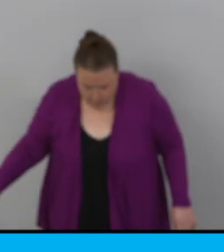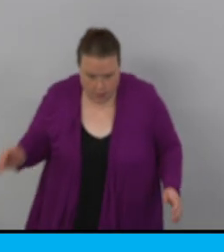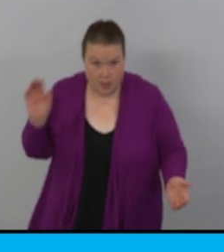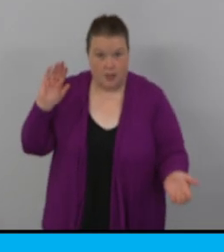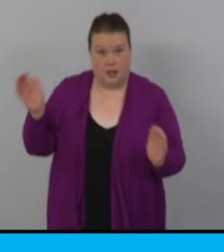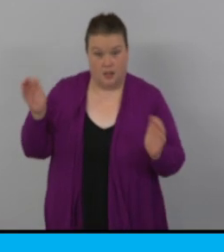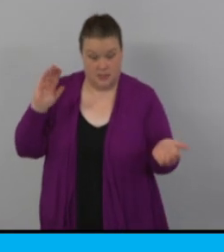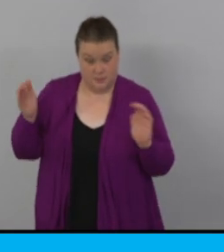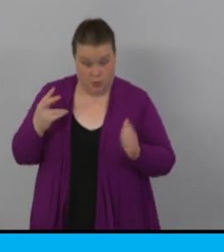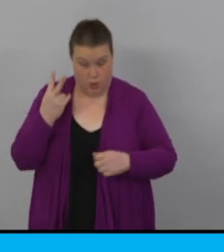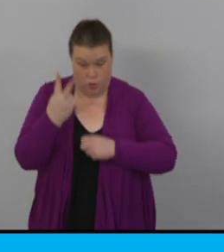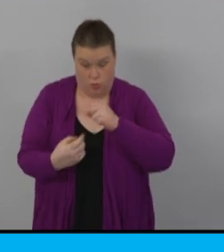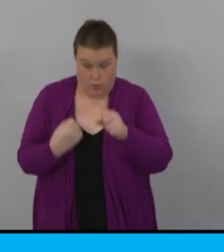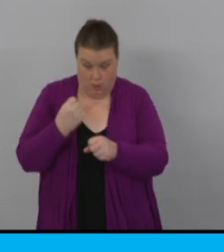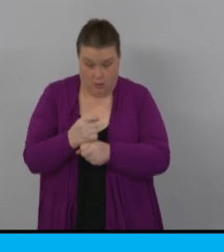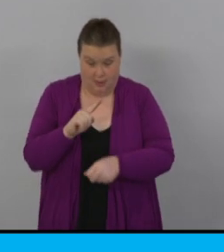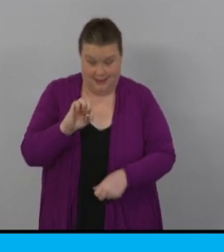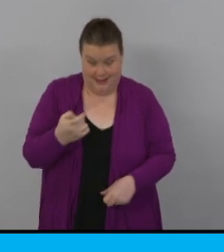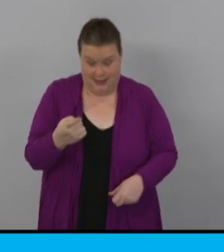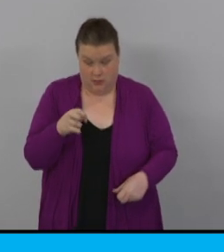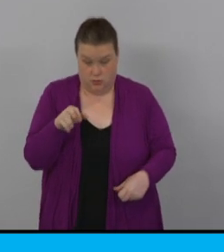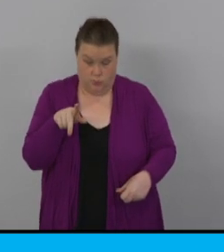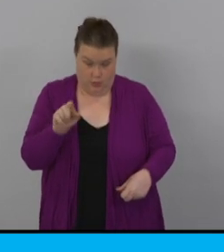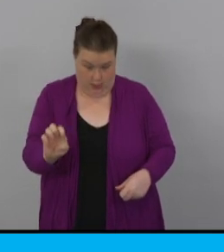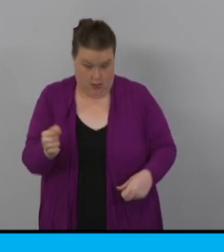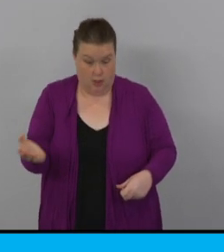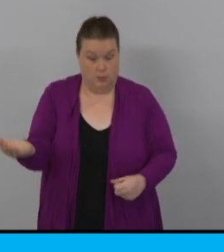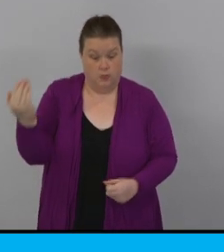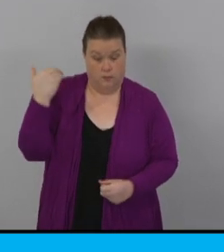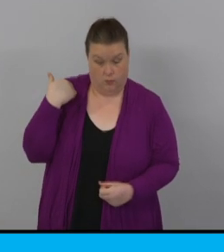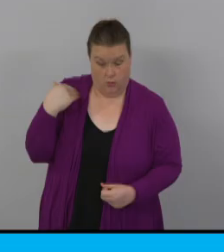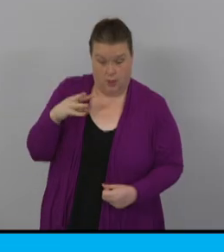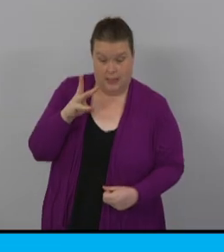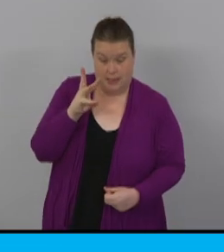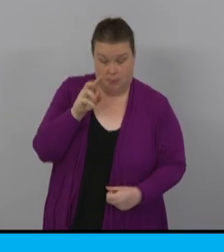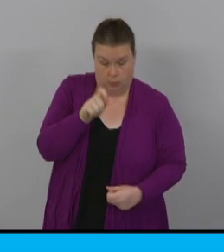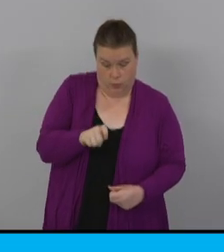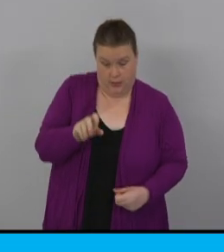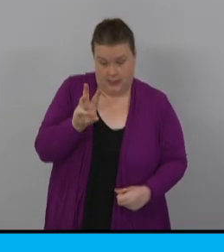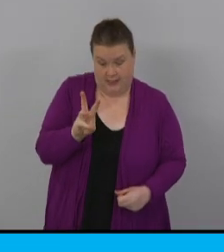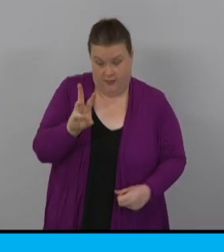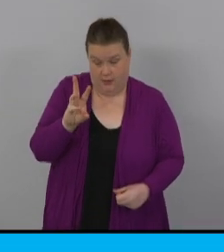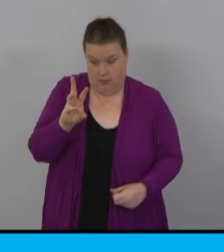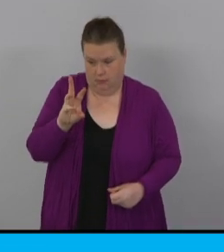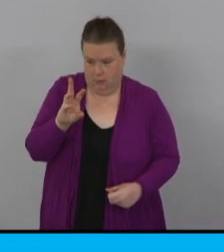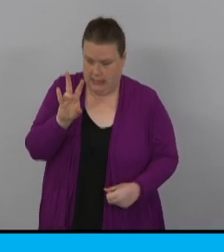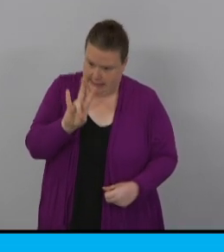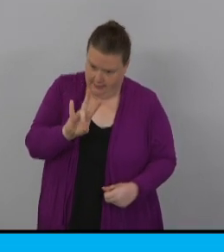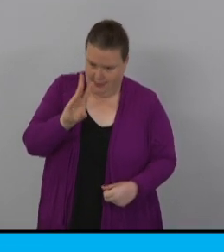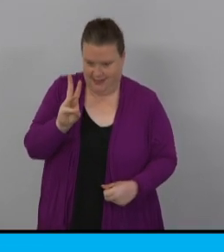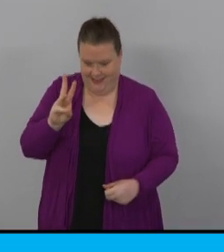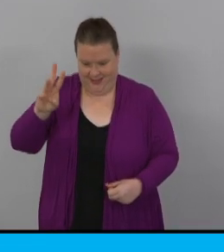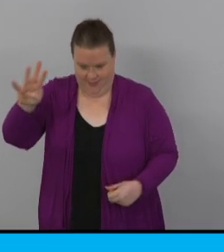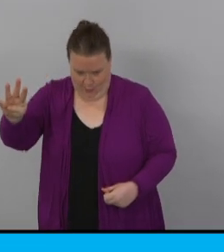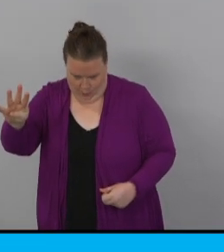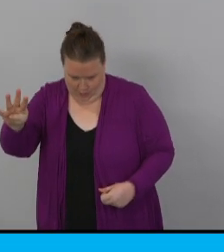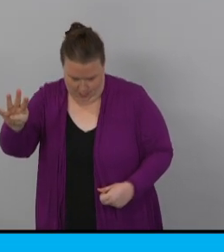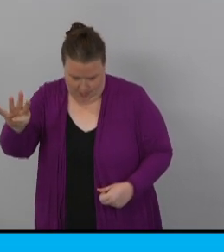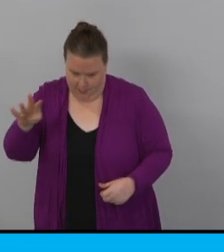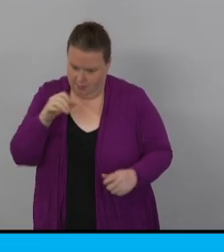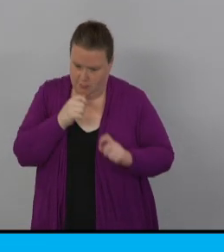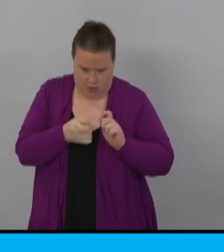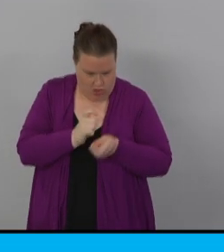again, like I said, 7664 was the tax rate for M&O, so there's no change there. Our interest and sinking last year was